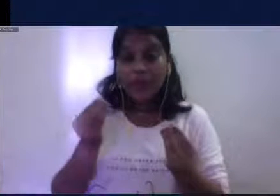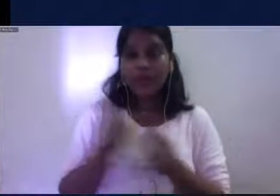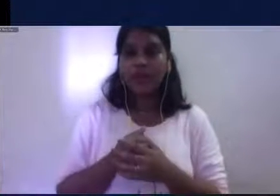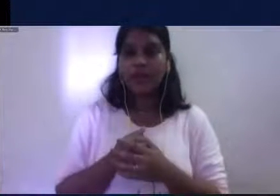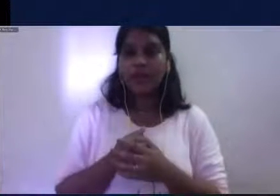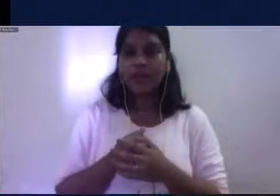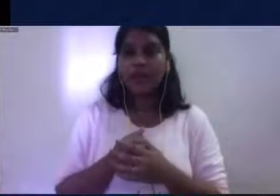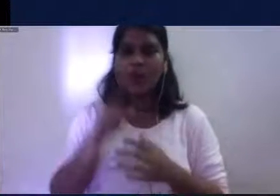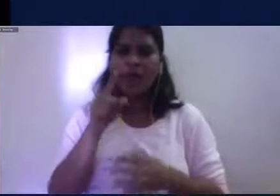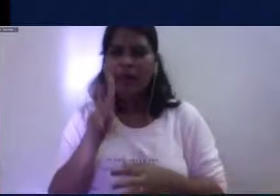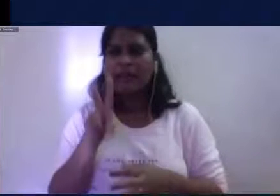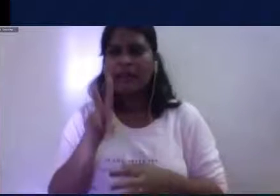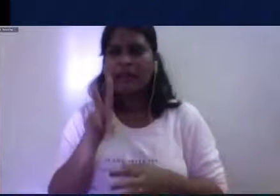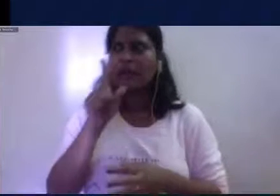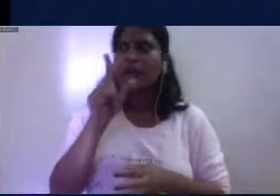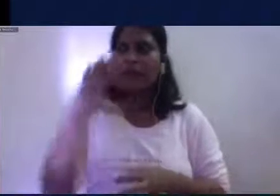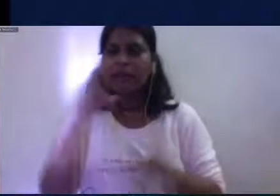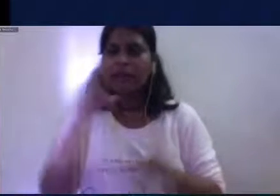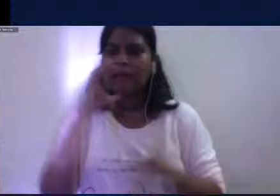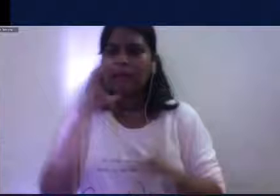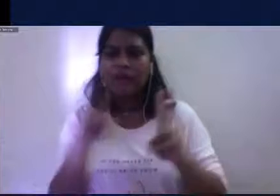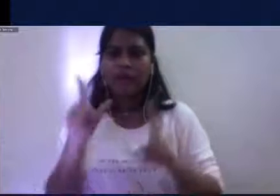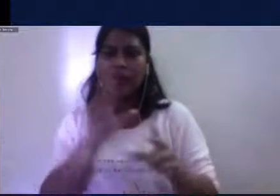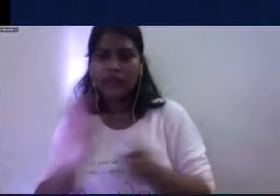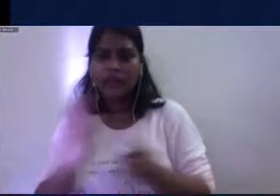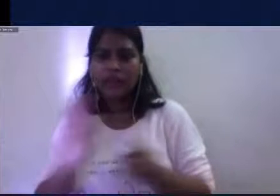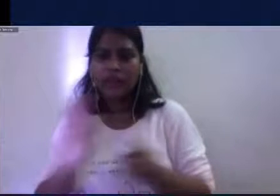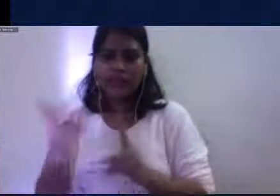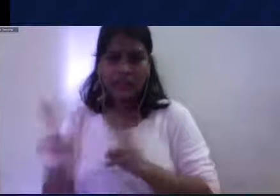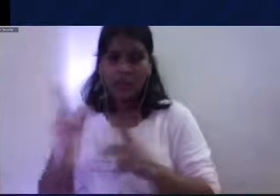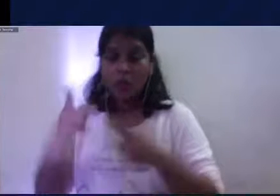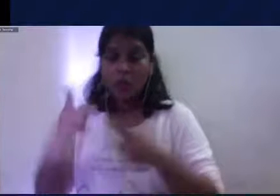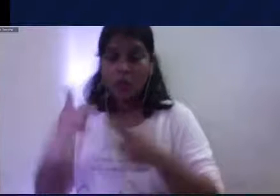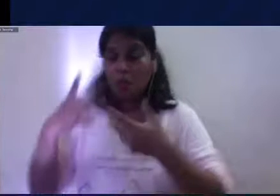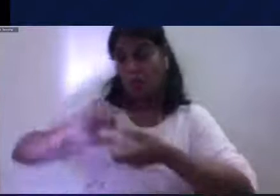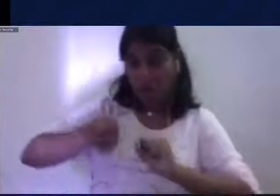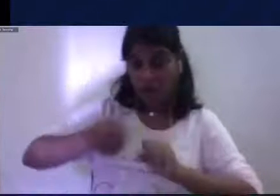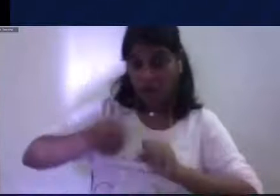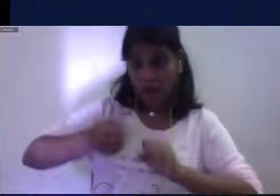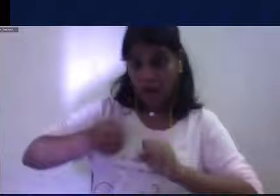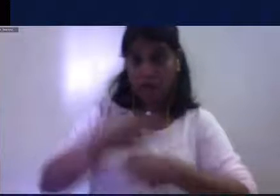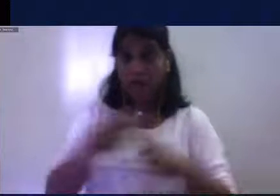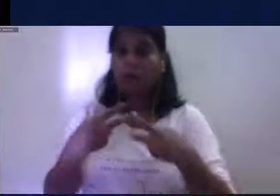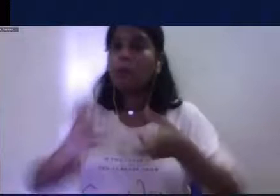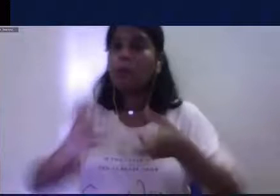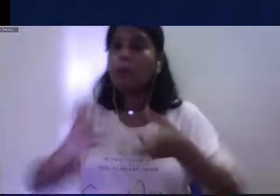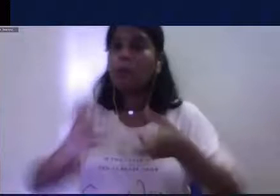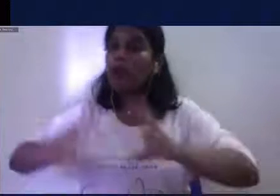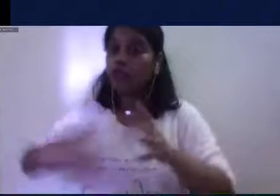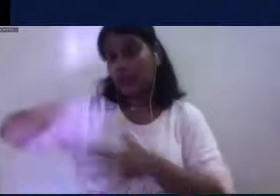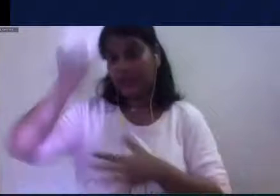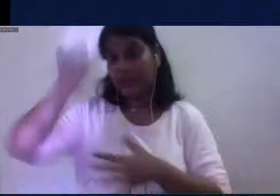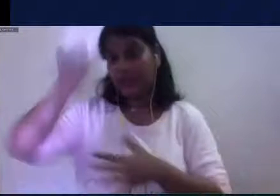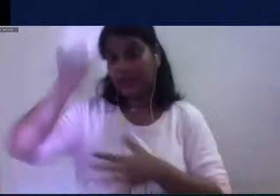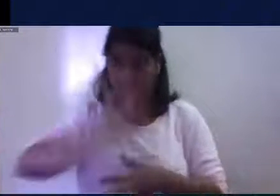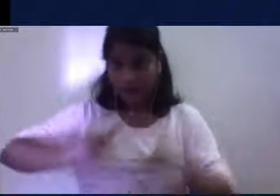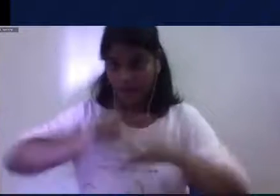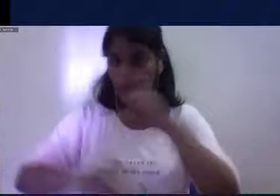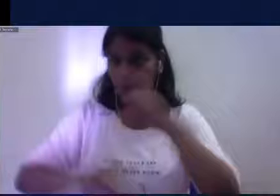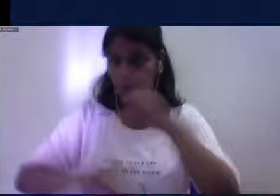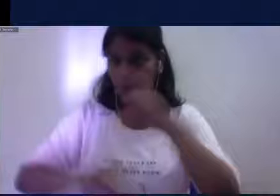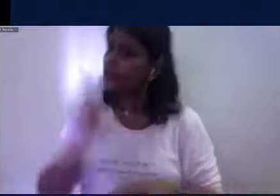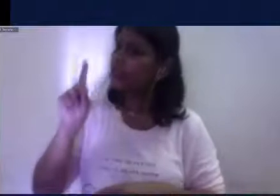or 19 different licenses if one were to manufacture, to set up a manufacturing unit in India. Second